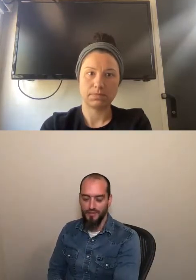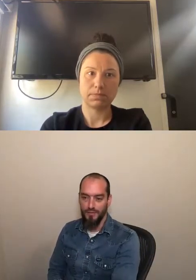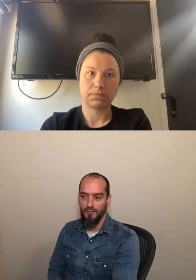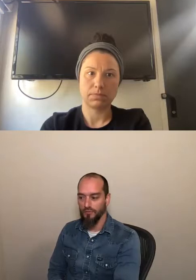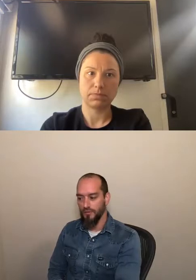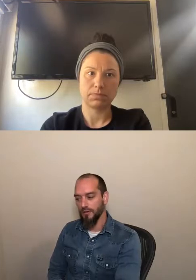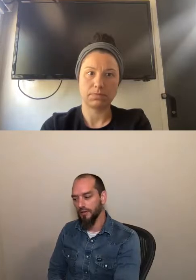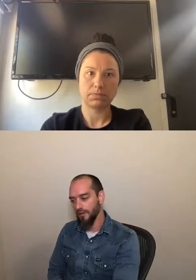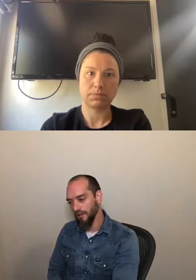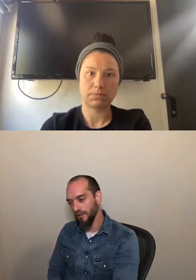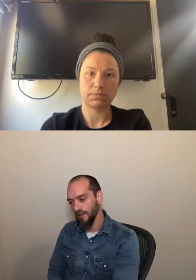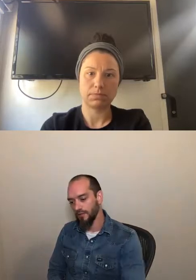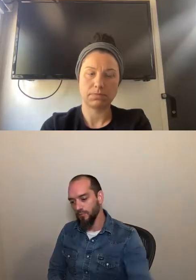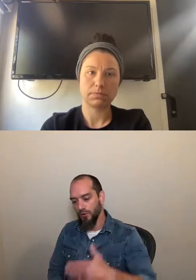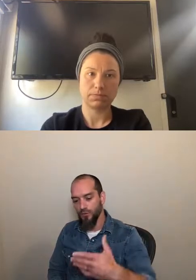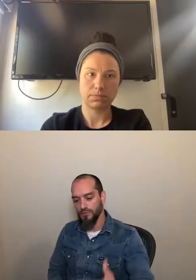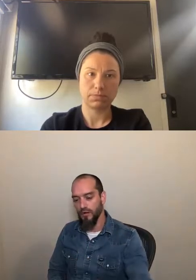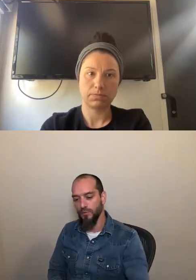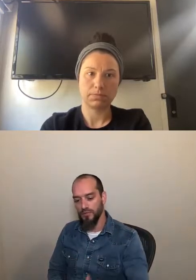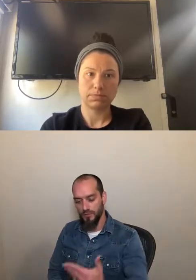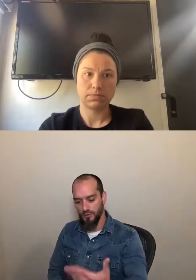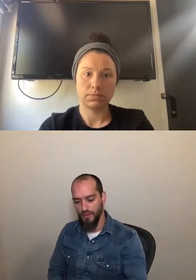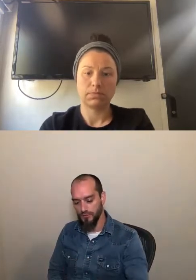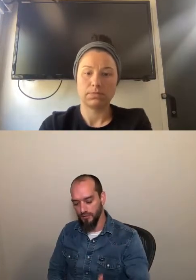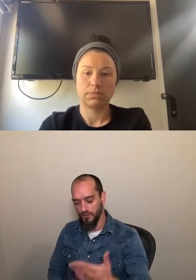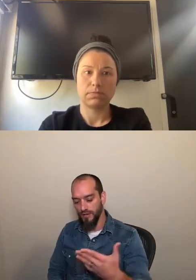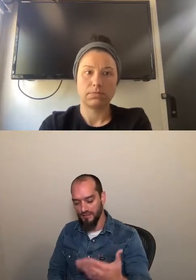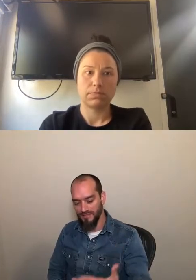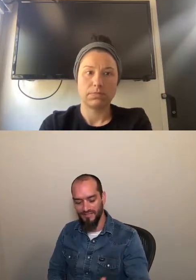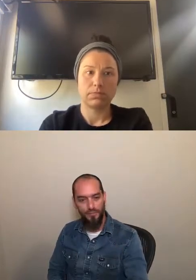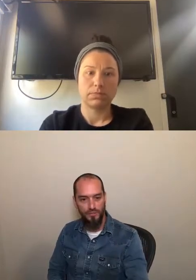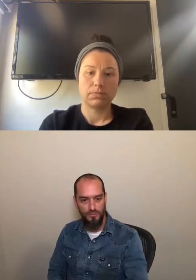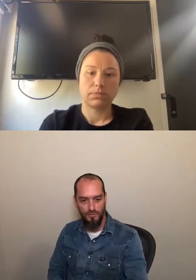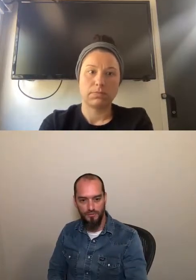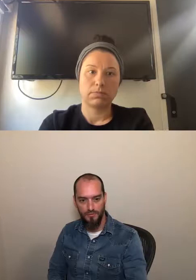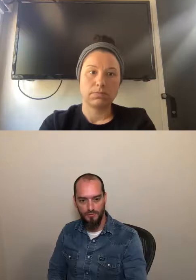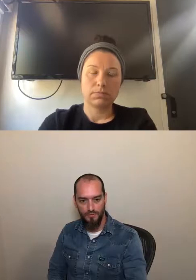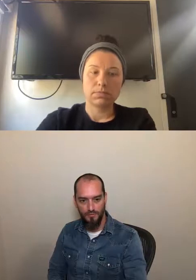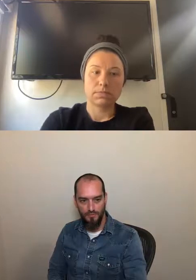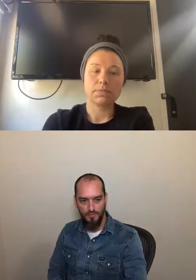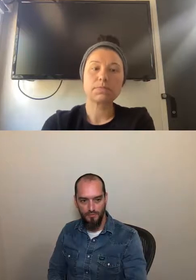self-educated myself, the more homes that I went into, I started finding systemic issues.